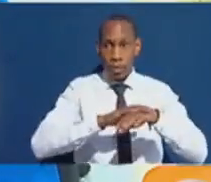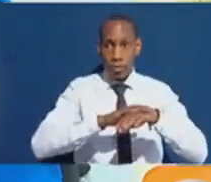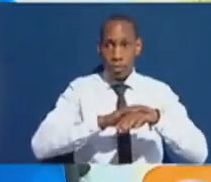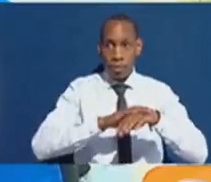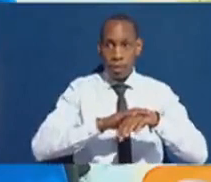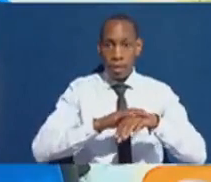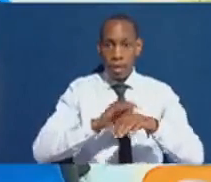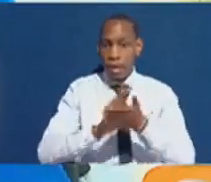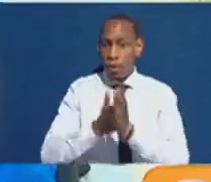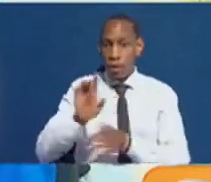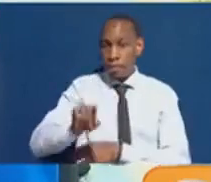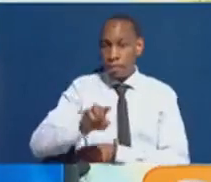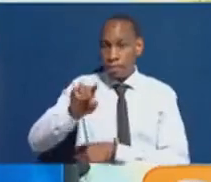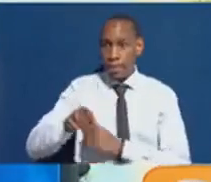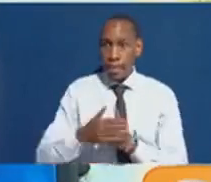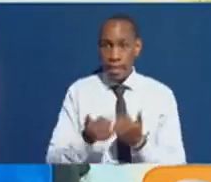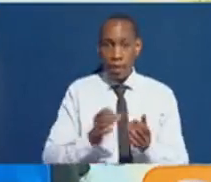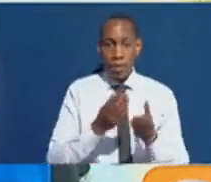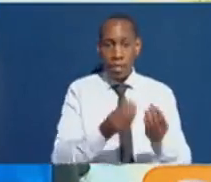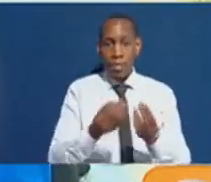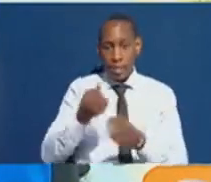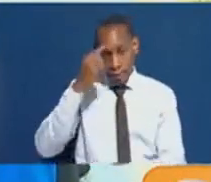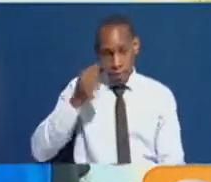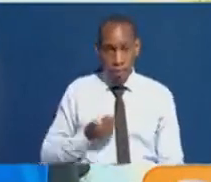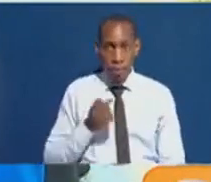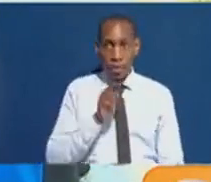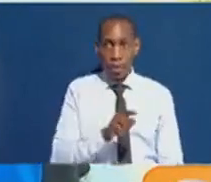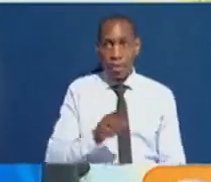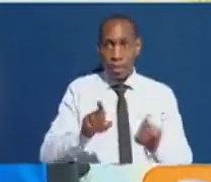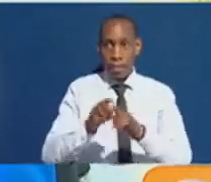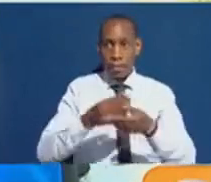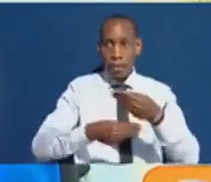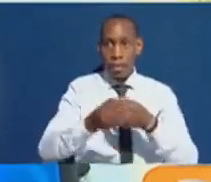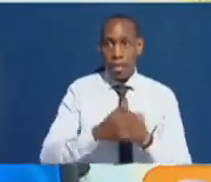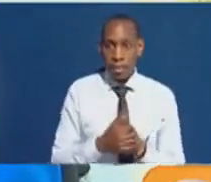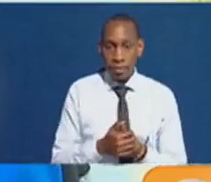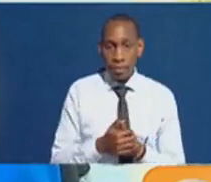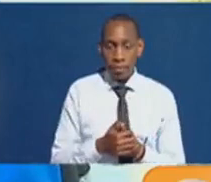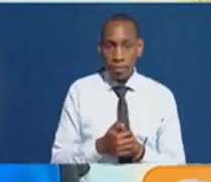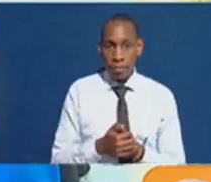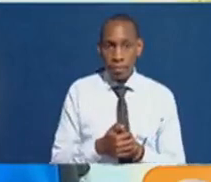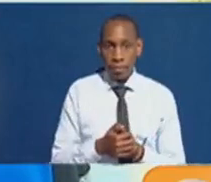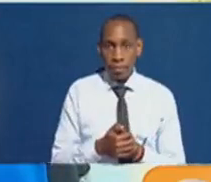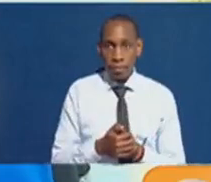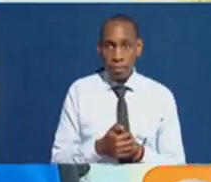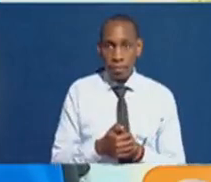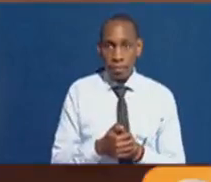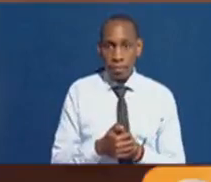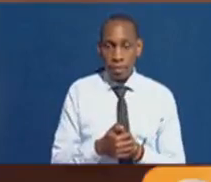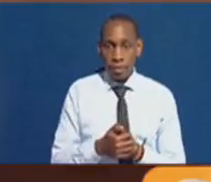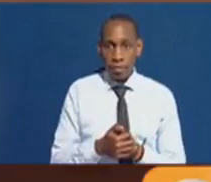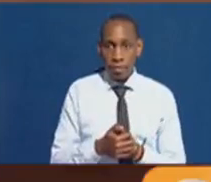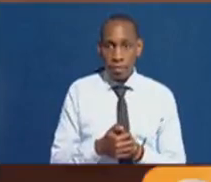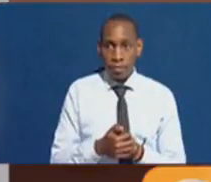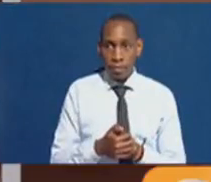no mistakes, so that it's easy for her. It's easy for her to sell, leave the clients and needs the bag. It's easy for her to sell.